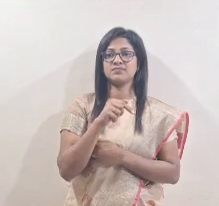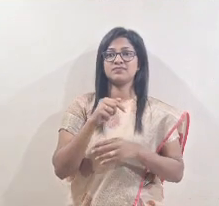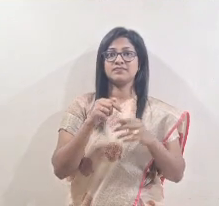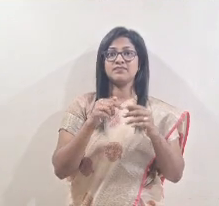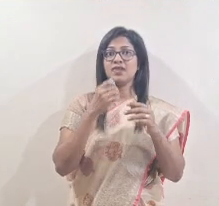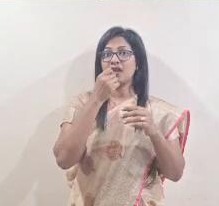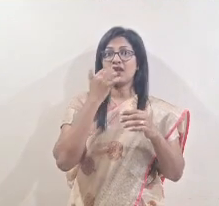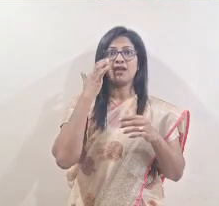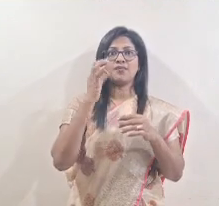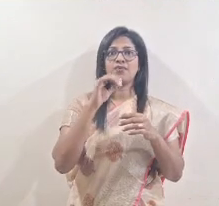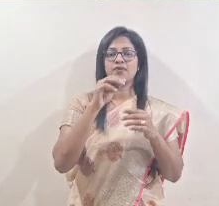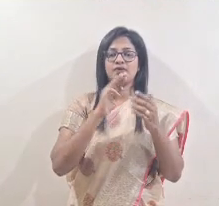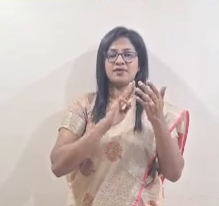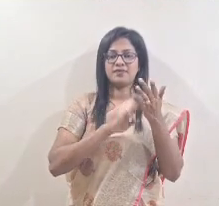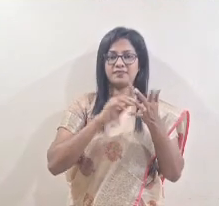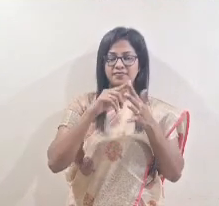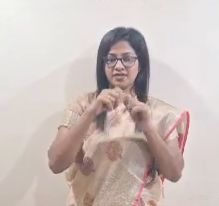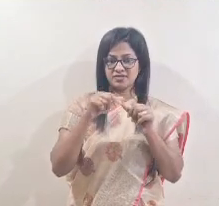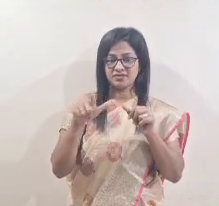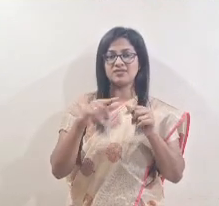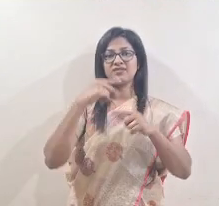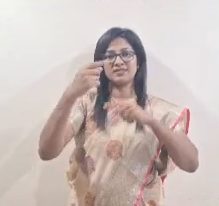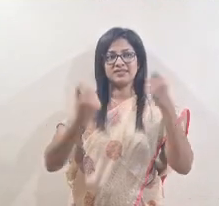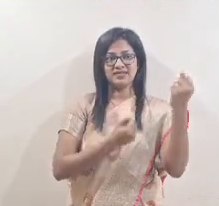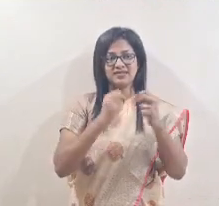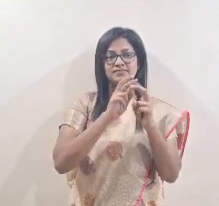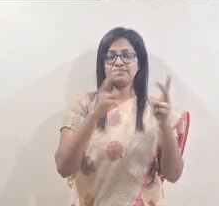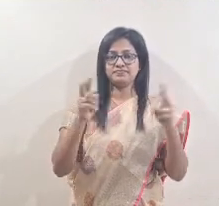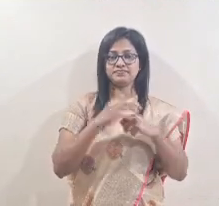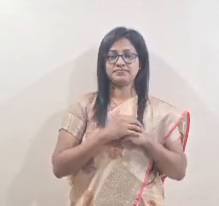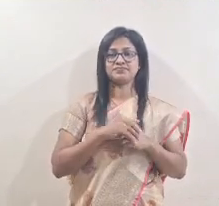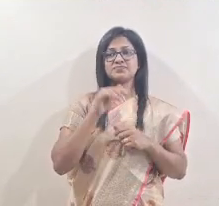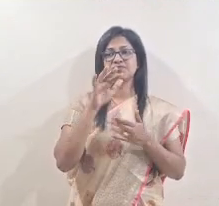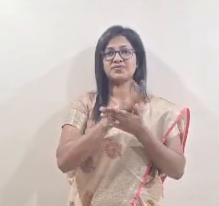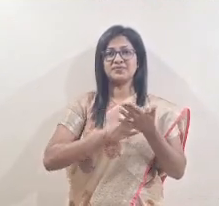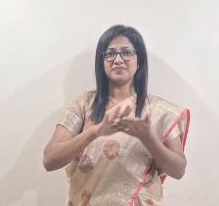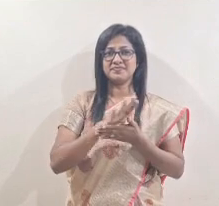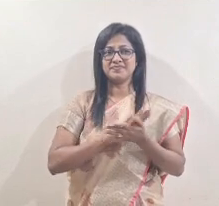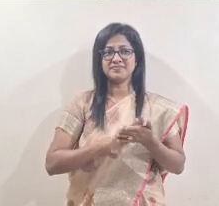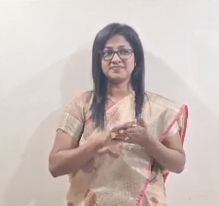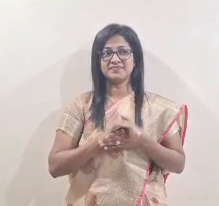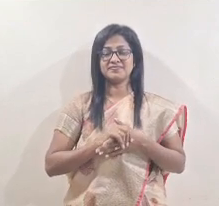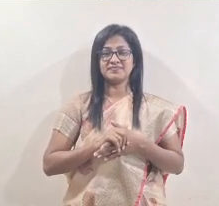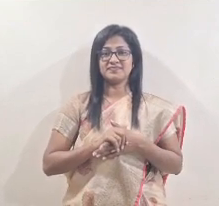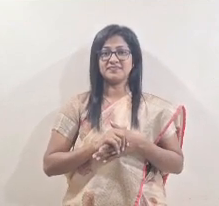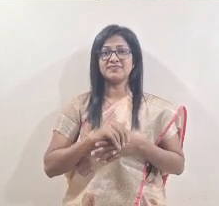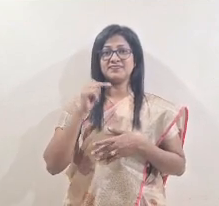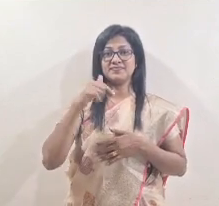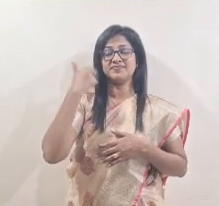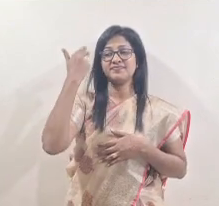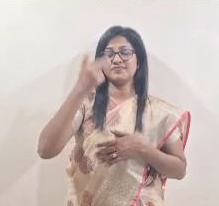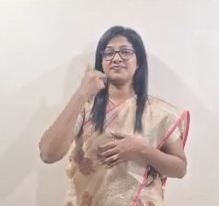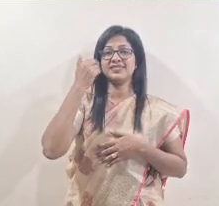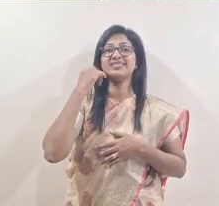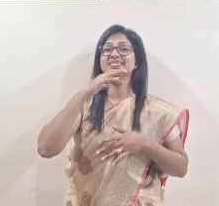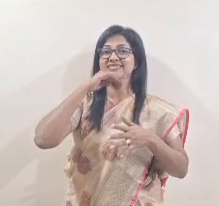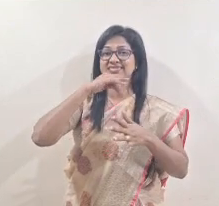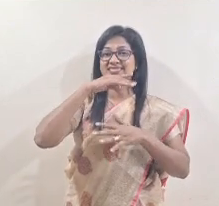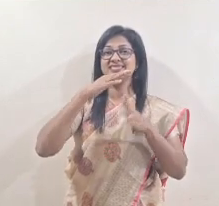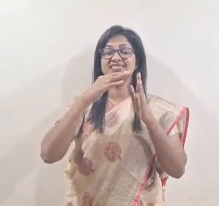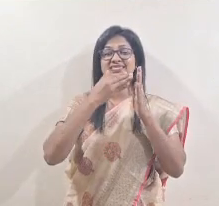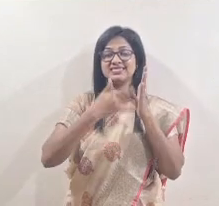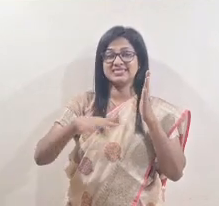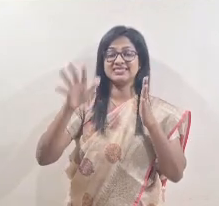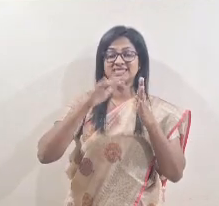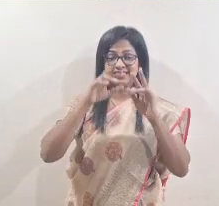emitted metals from bake wear and tire wear respectively. So basically, because of the emission factors which are